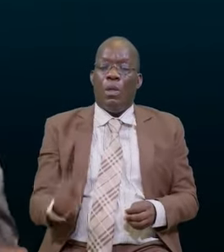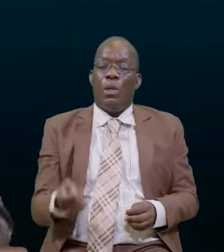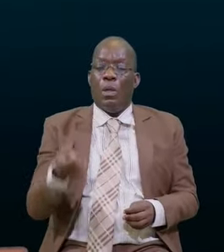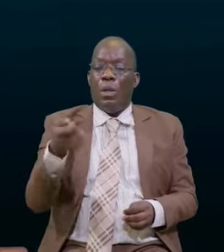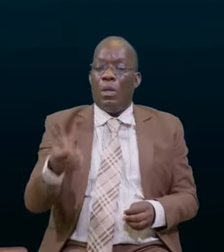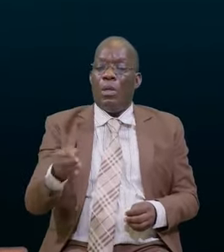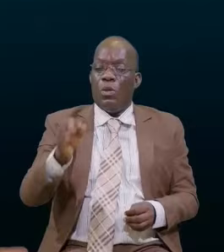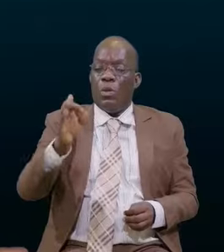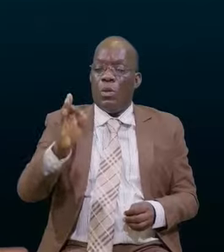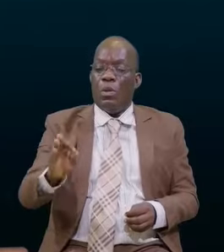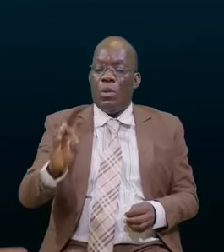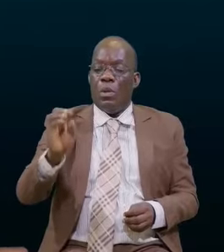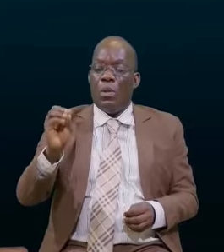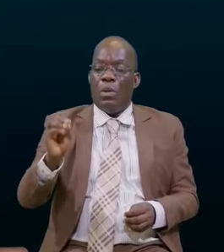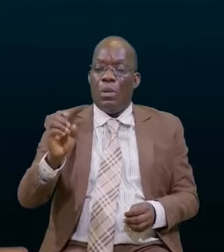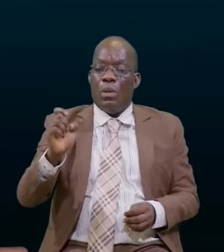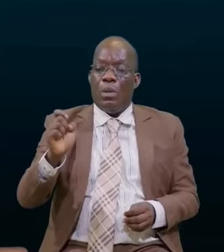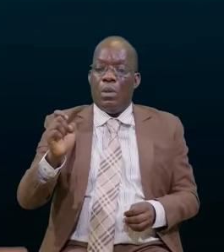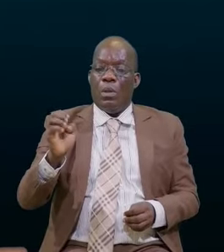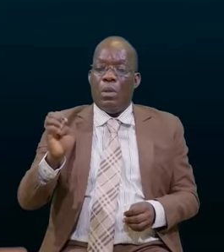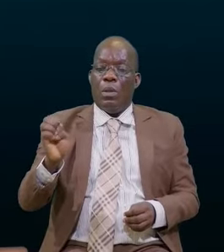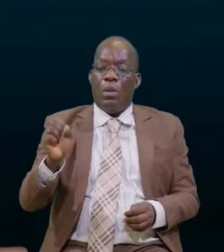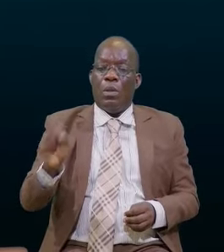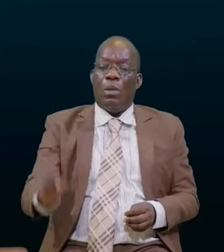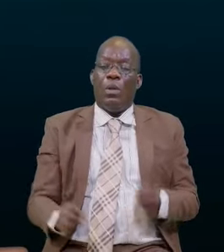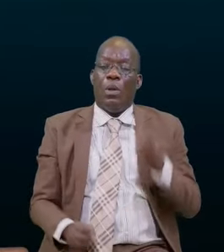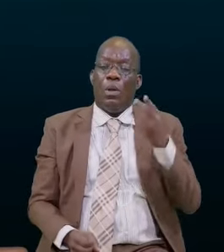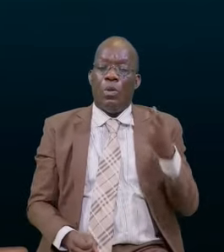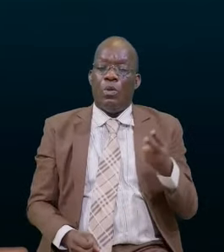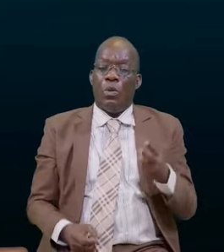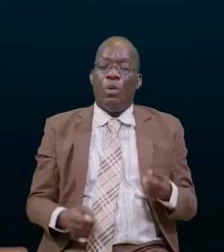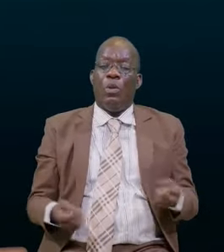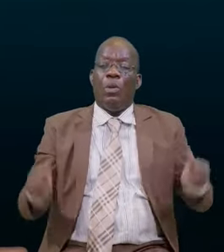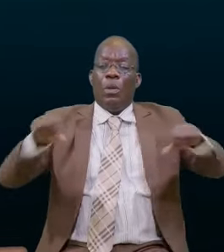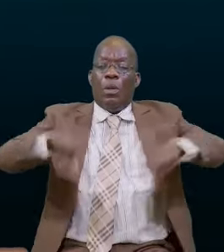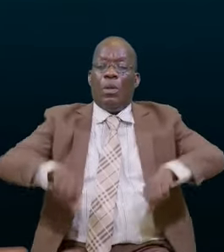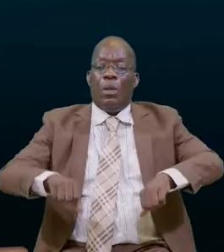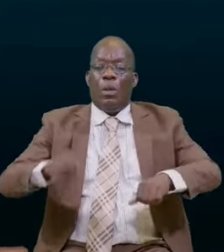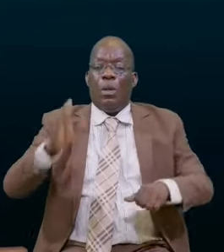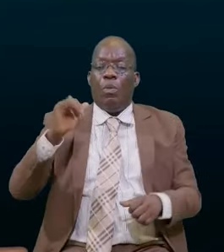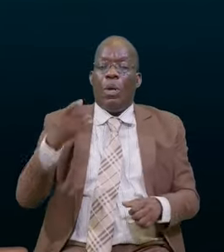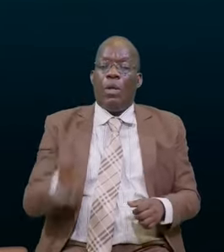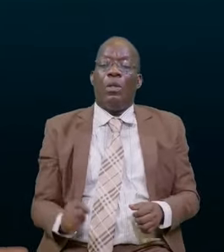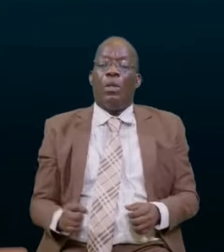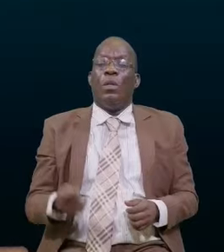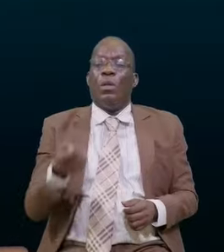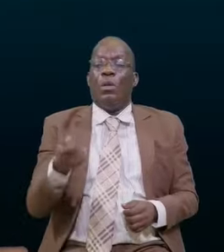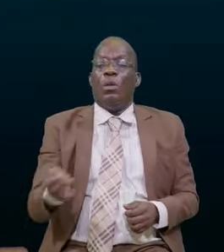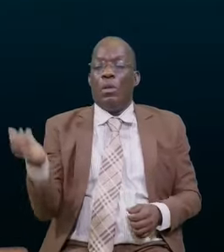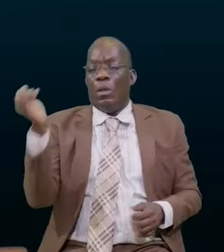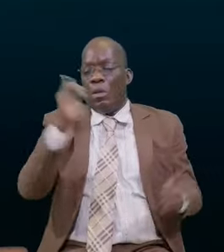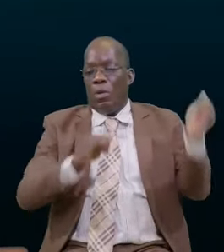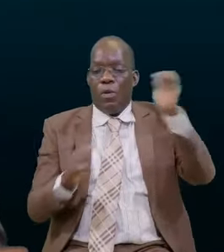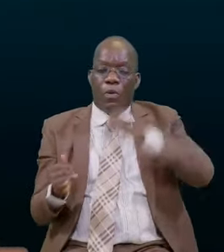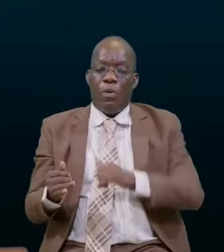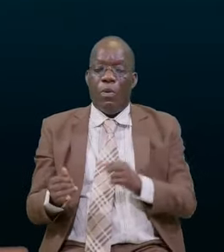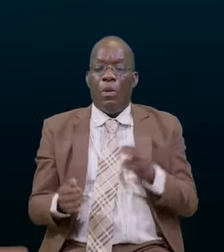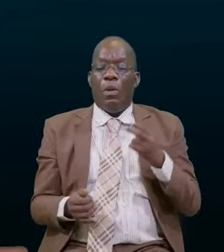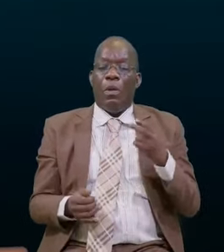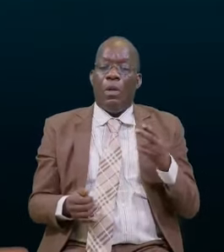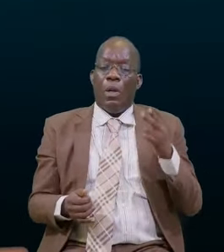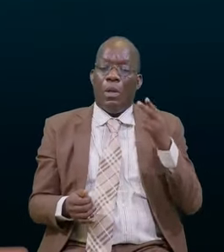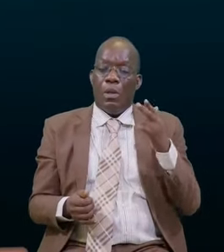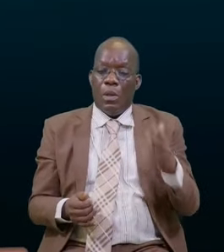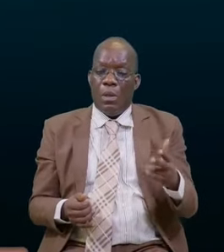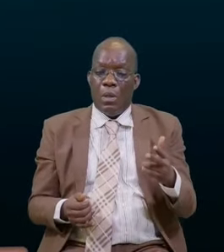associated with that number two damnation by the little fly damnation by the little fly and then associated with this we